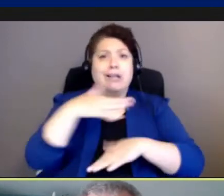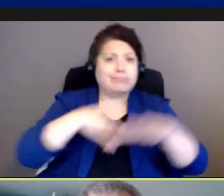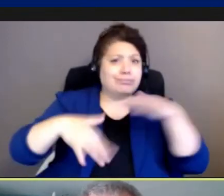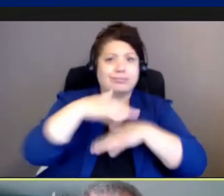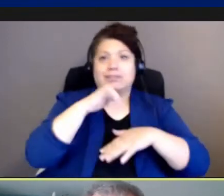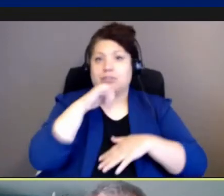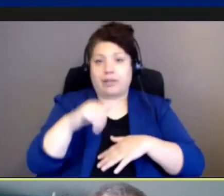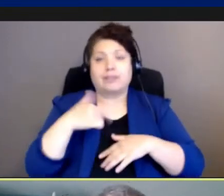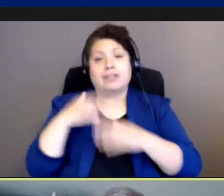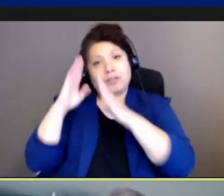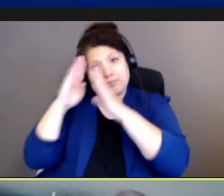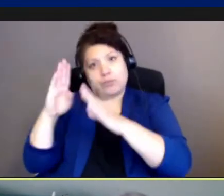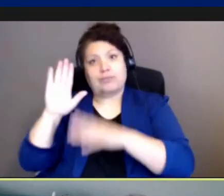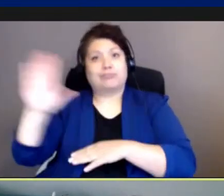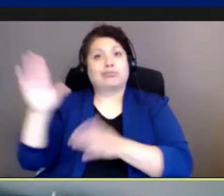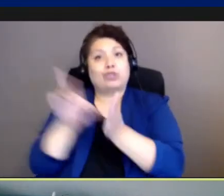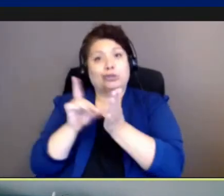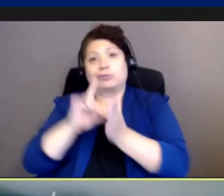public health. So thank you.